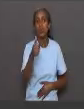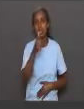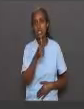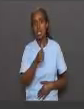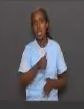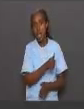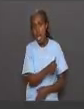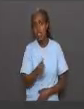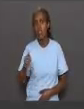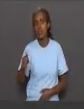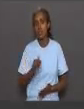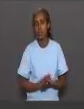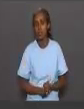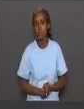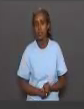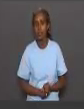the altitude.